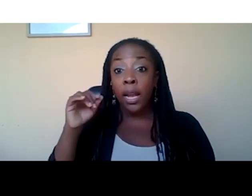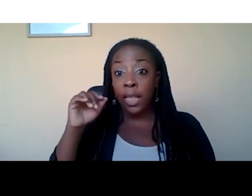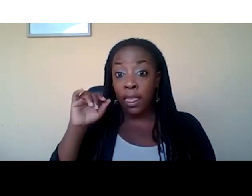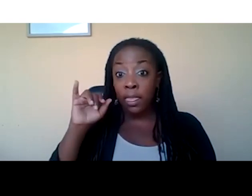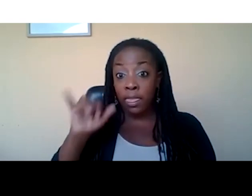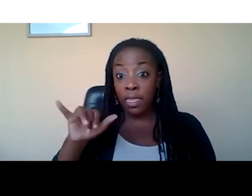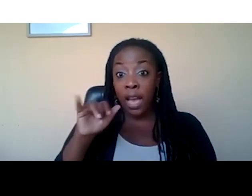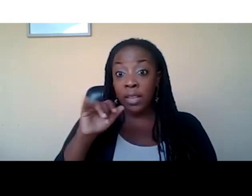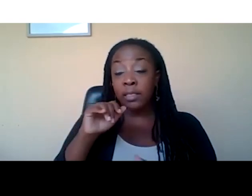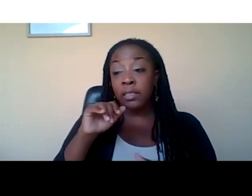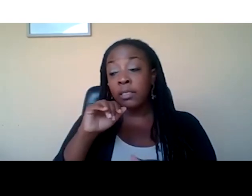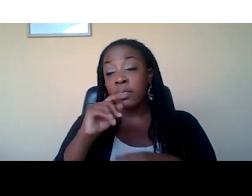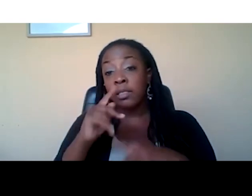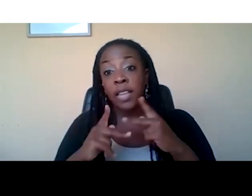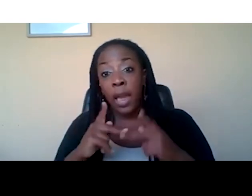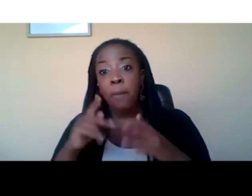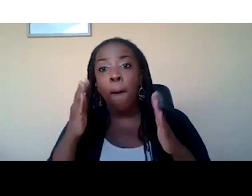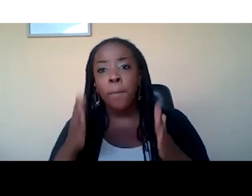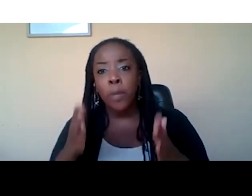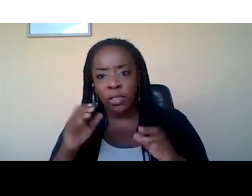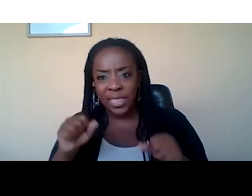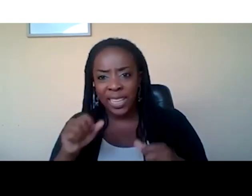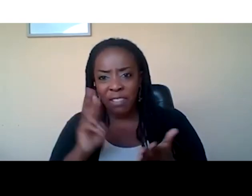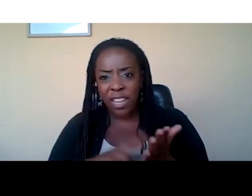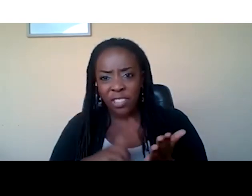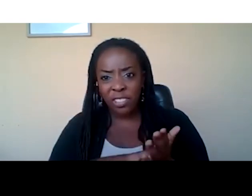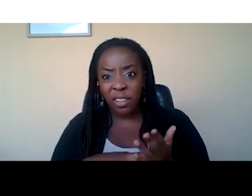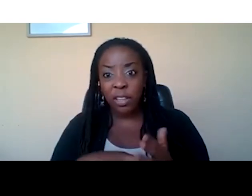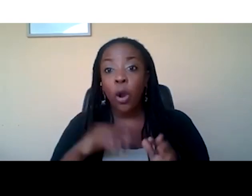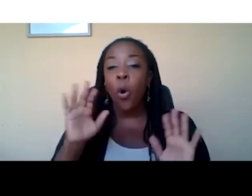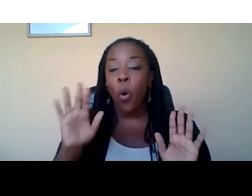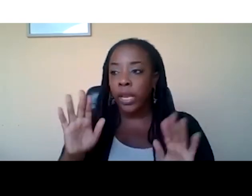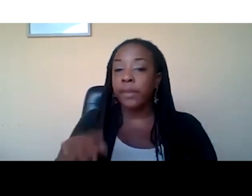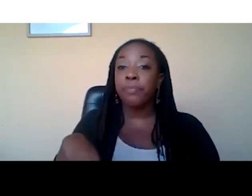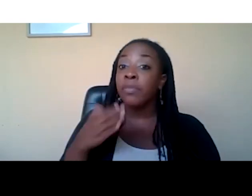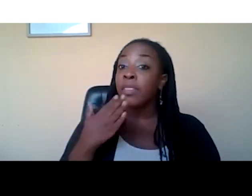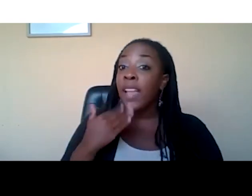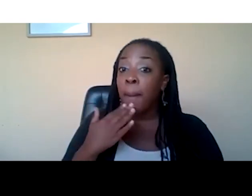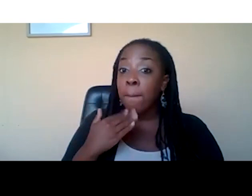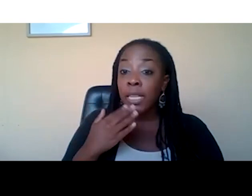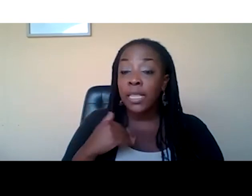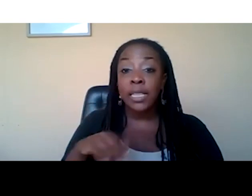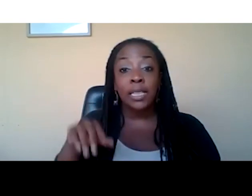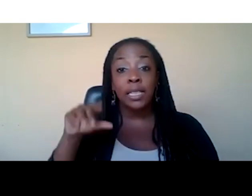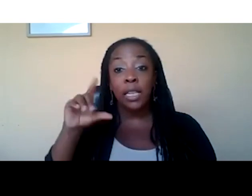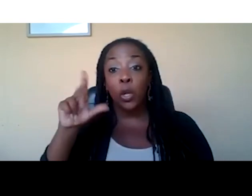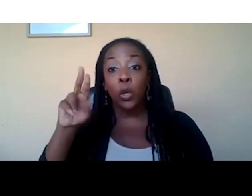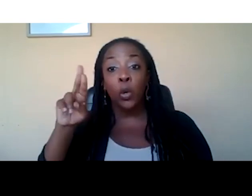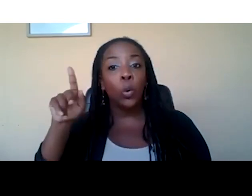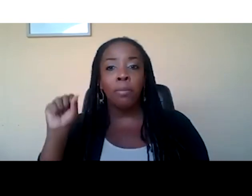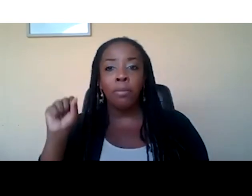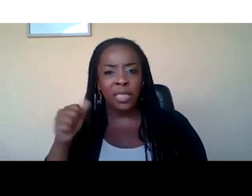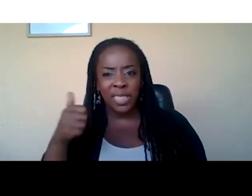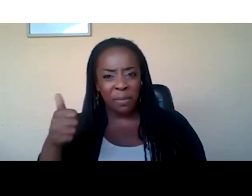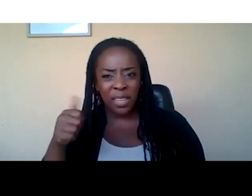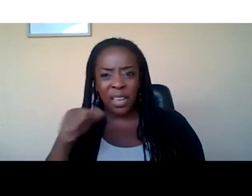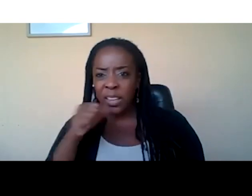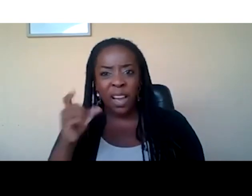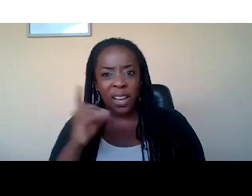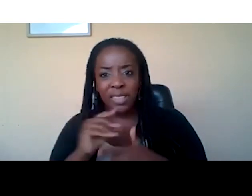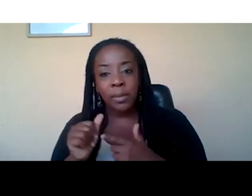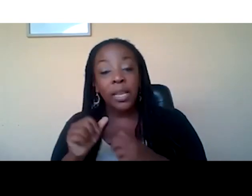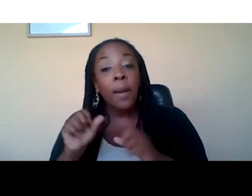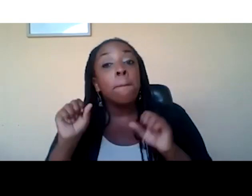Okay, so diabetes and lupus in and of themselves are not the disabilities, but they can cause